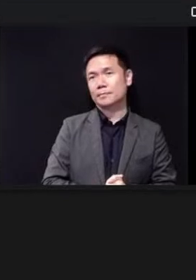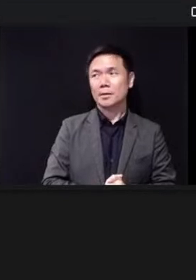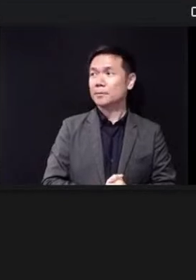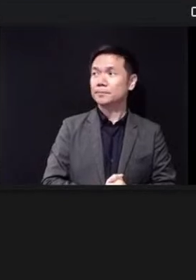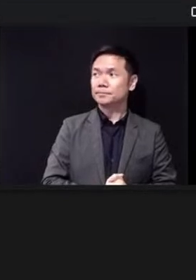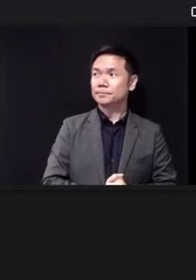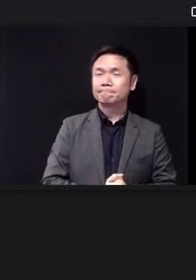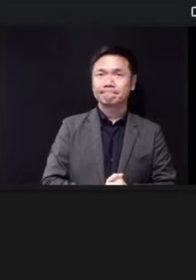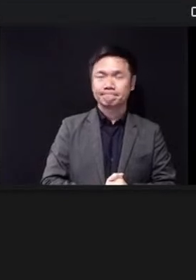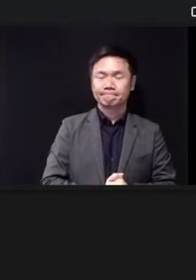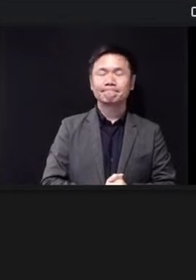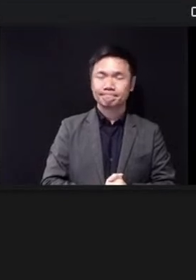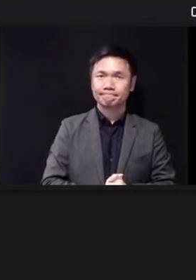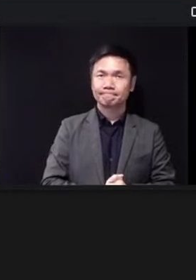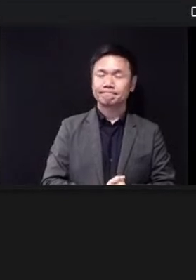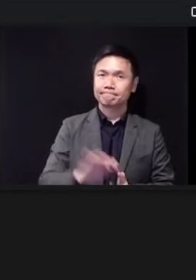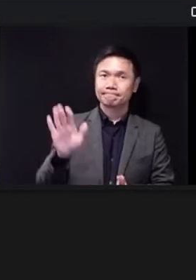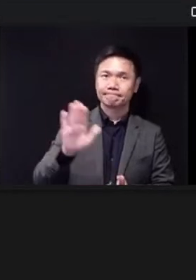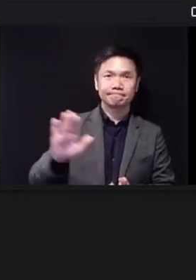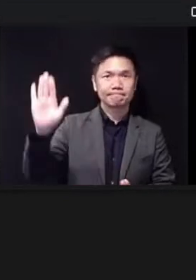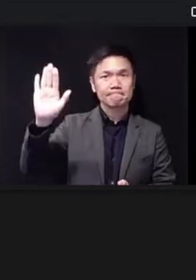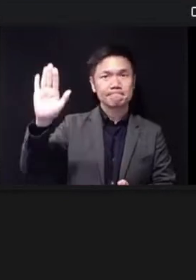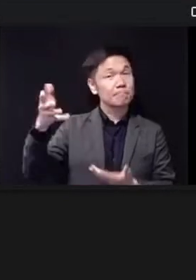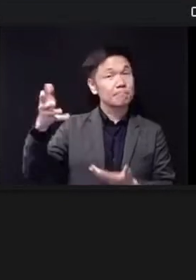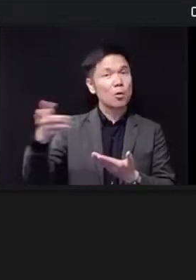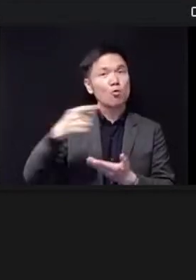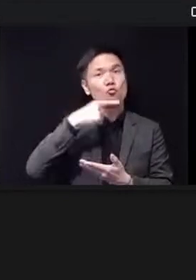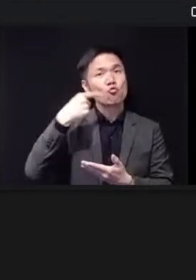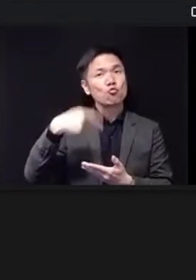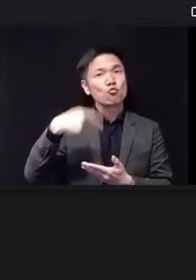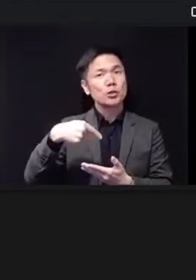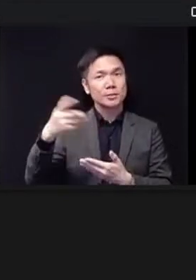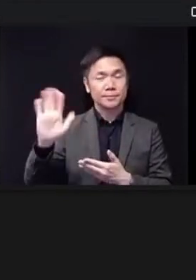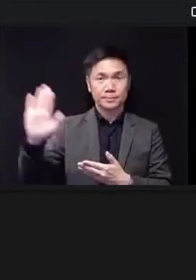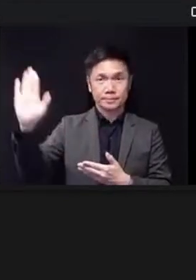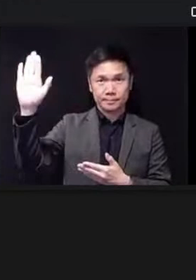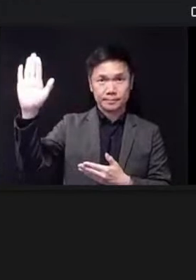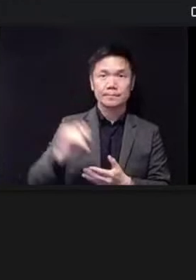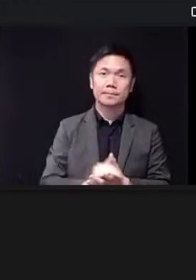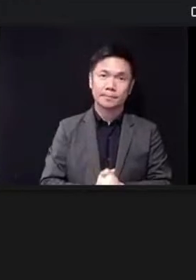May I again call on the distinguished delegate from the Russian Federation?